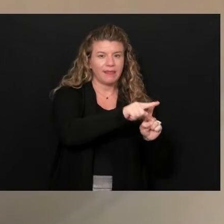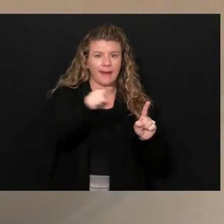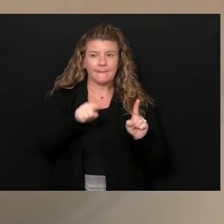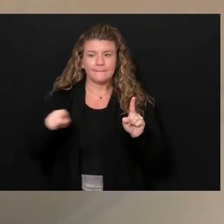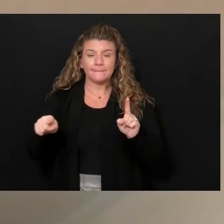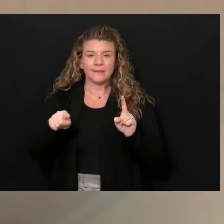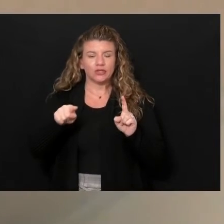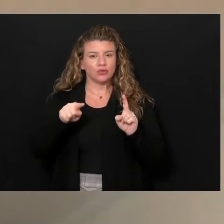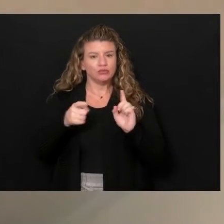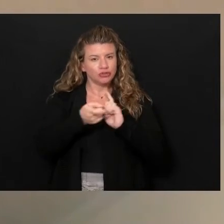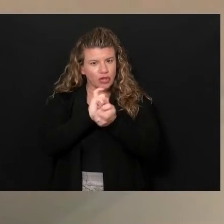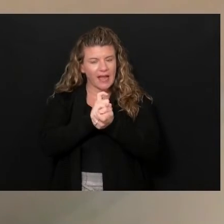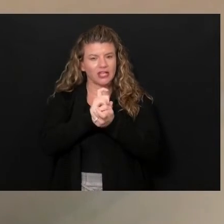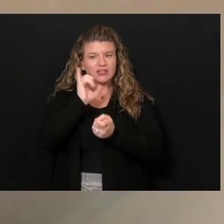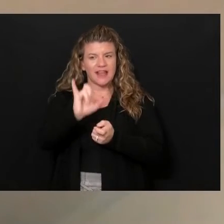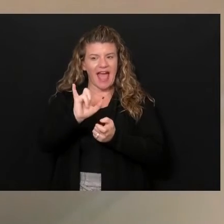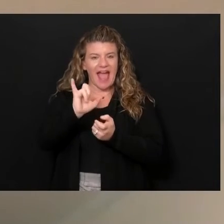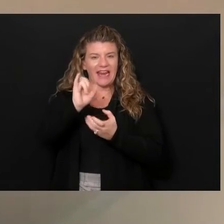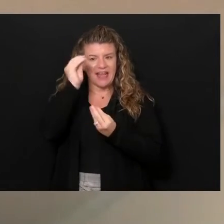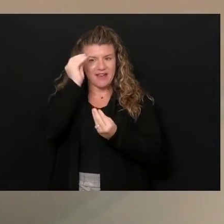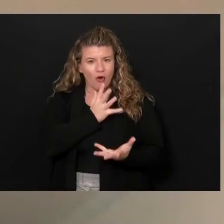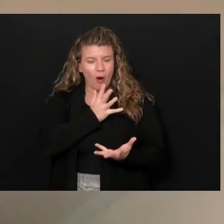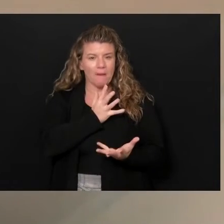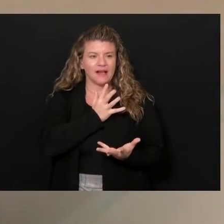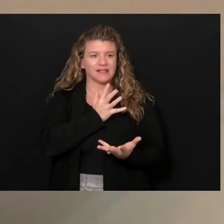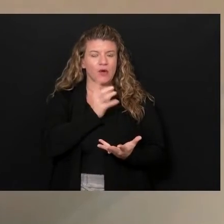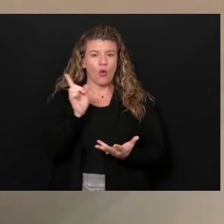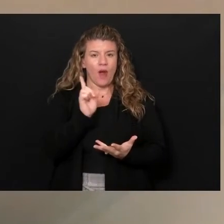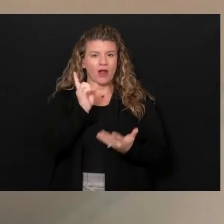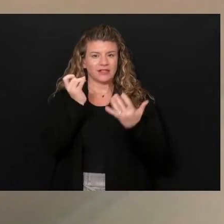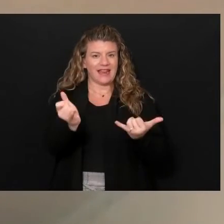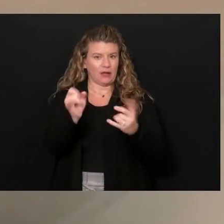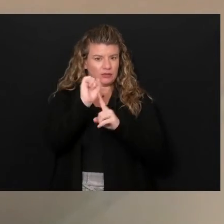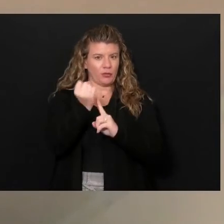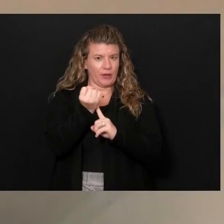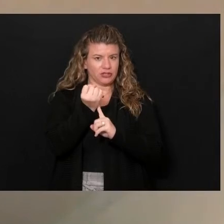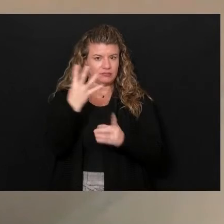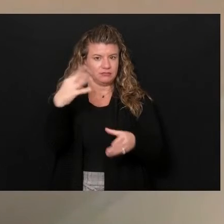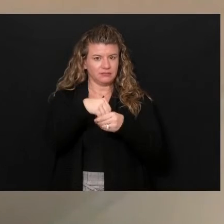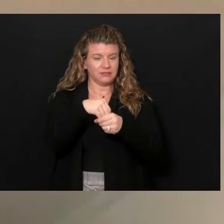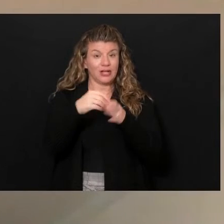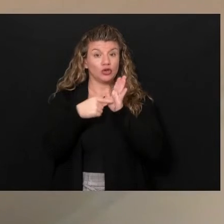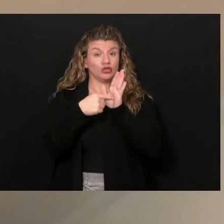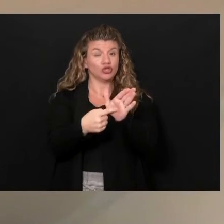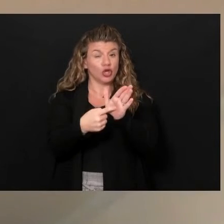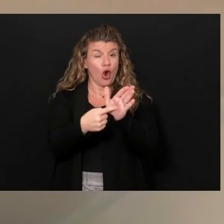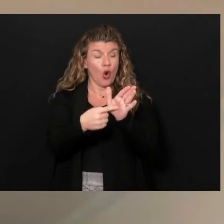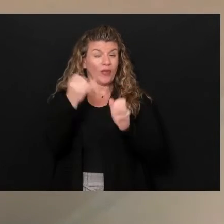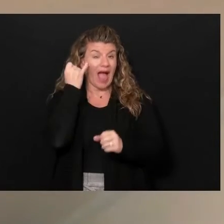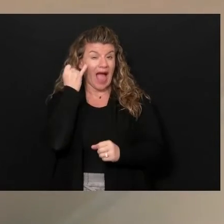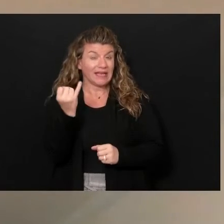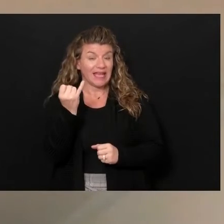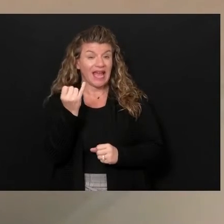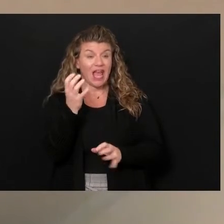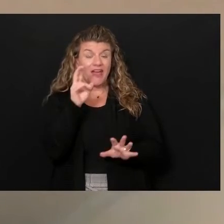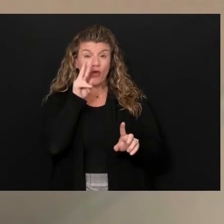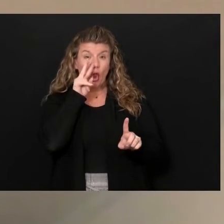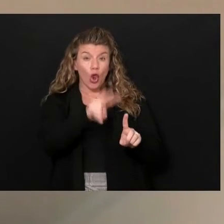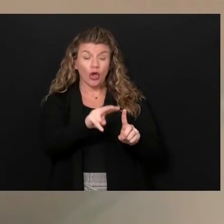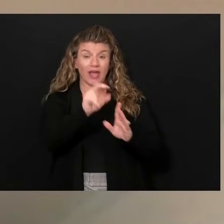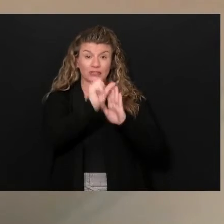update those and to where we are now to reflect the idea that looking